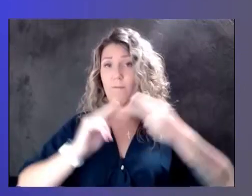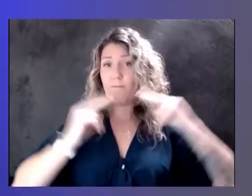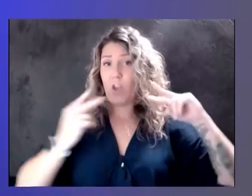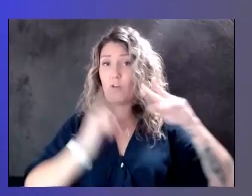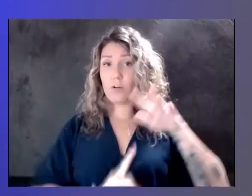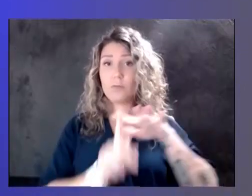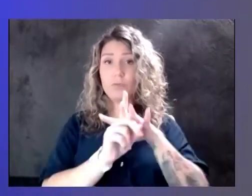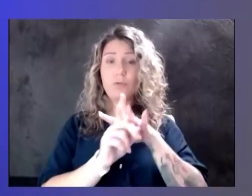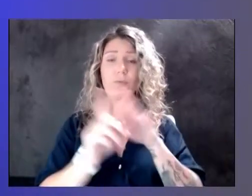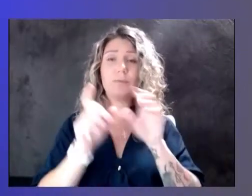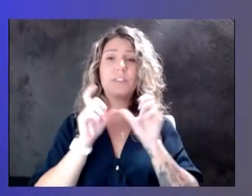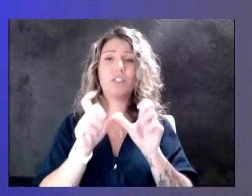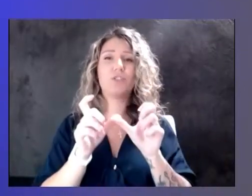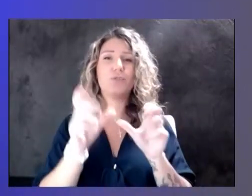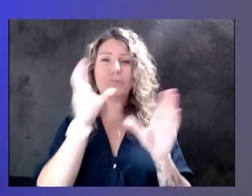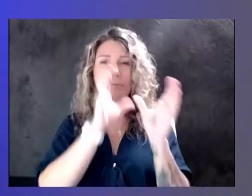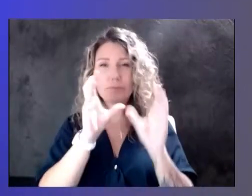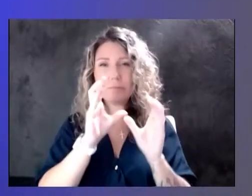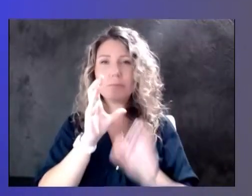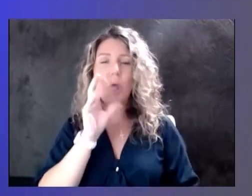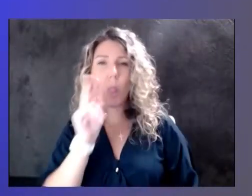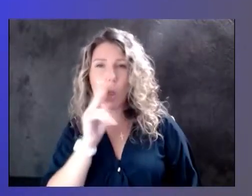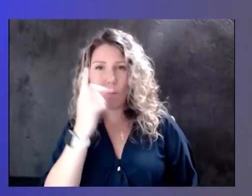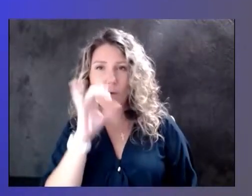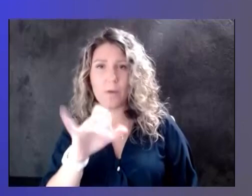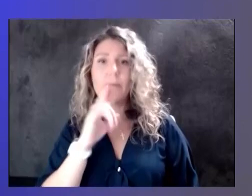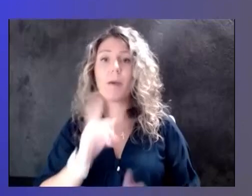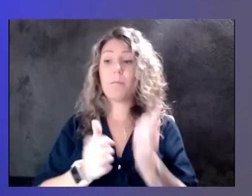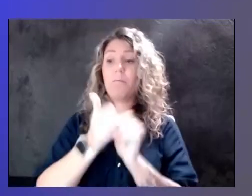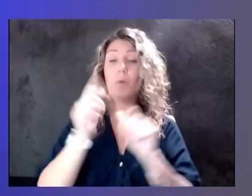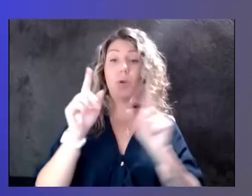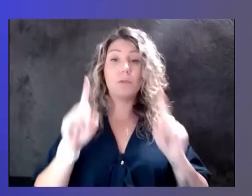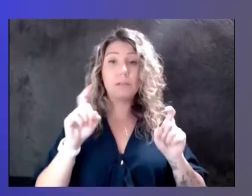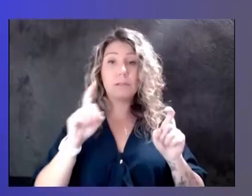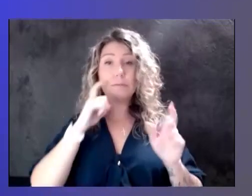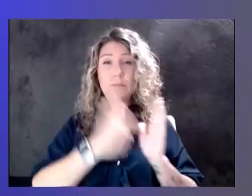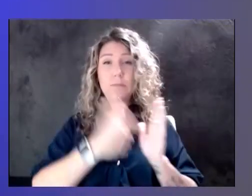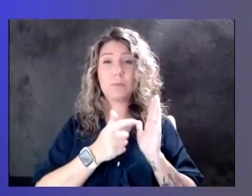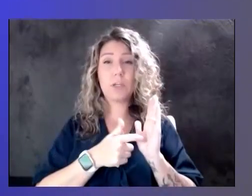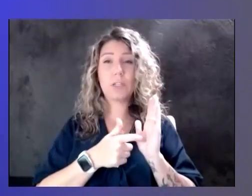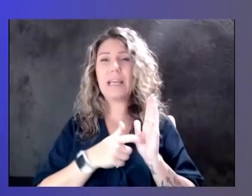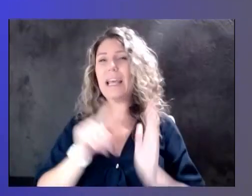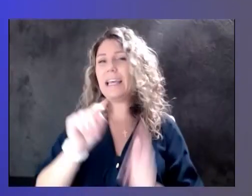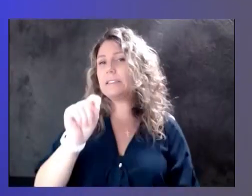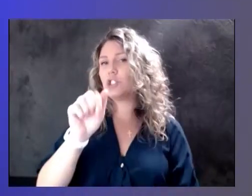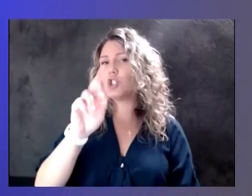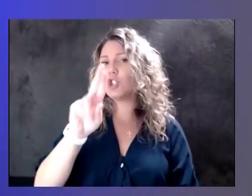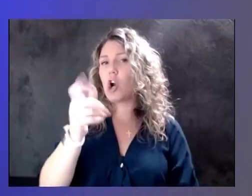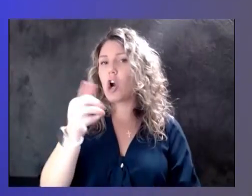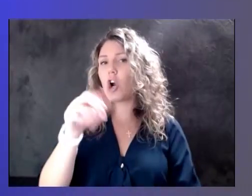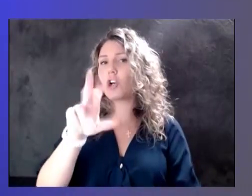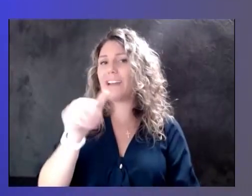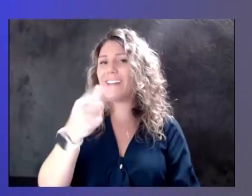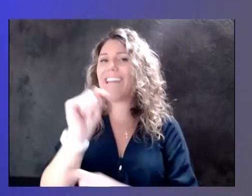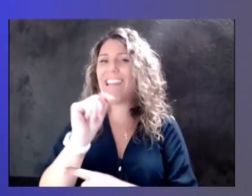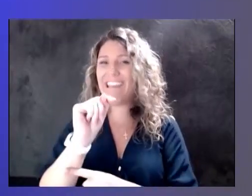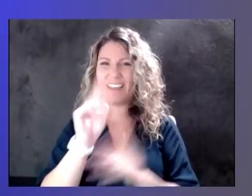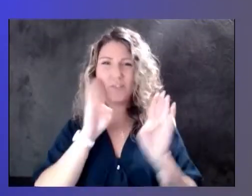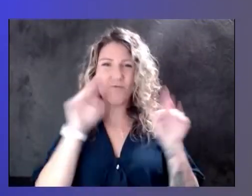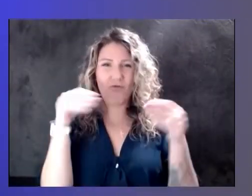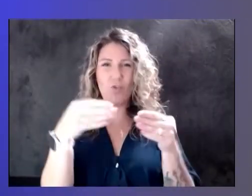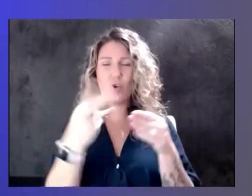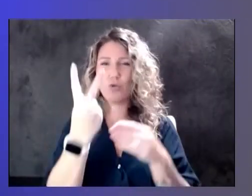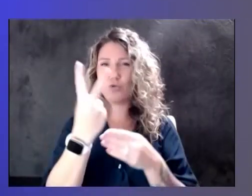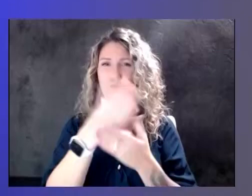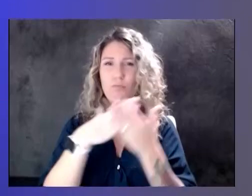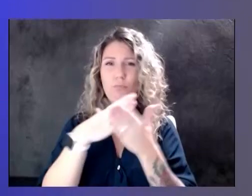Another aspect of our tests, usually most of our tests are detecting at least 2 targets, so 2 areas of the virus. And this gives you some